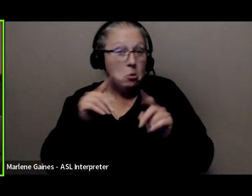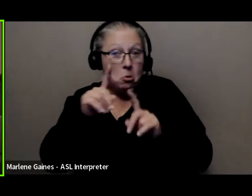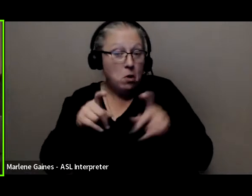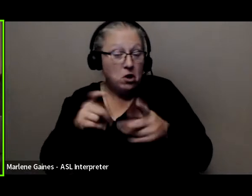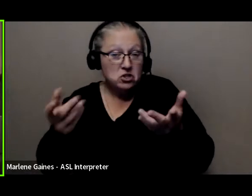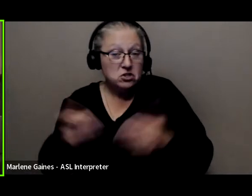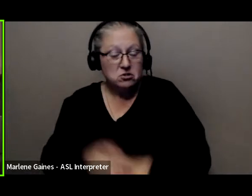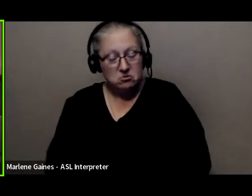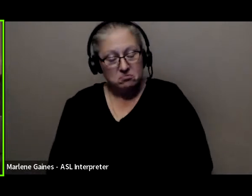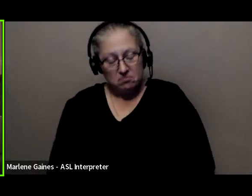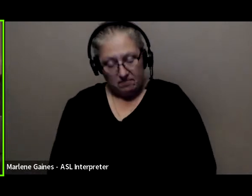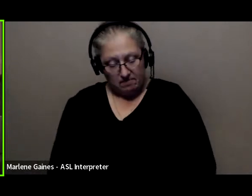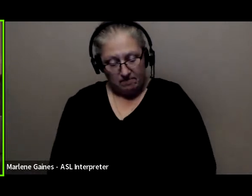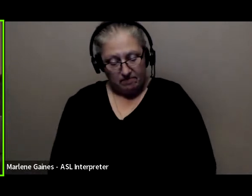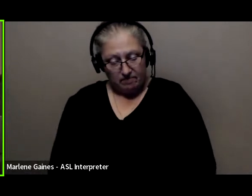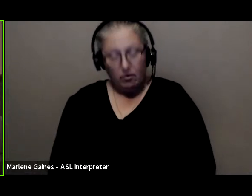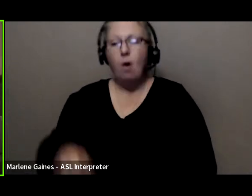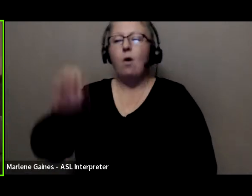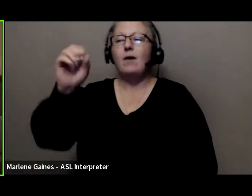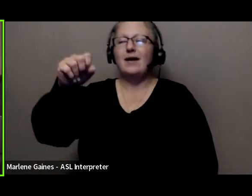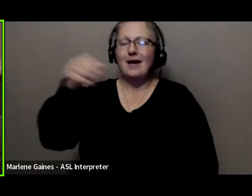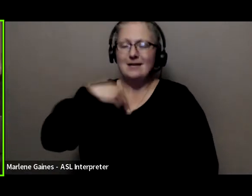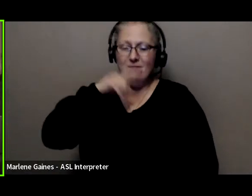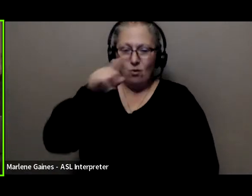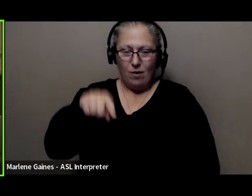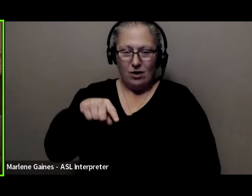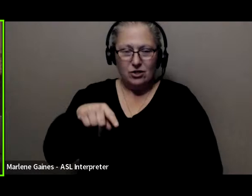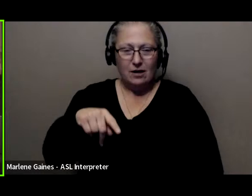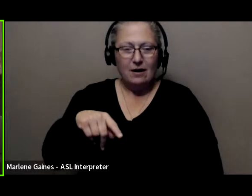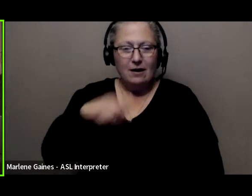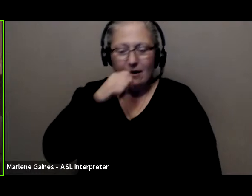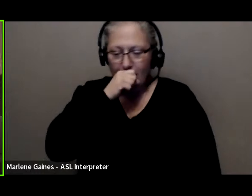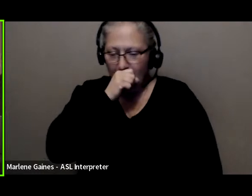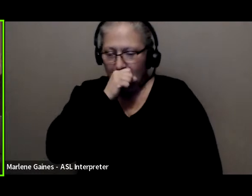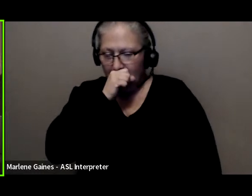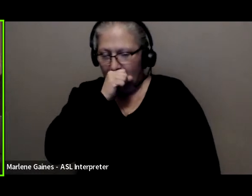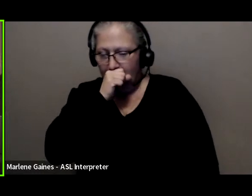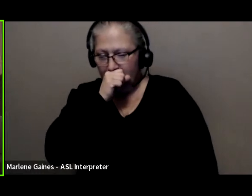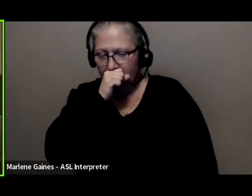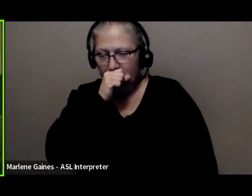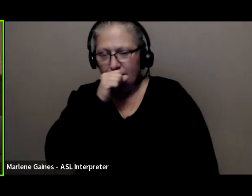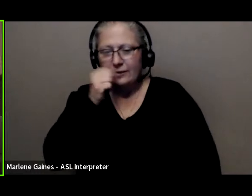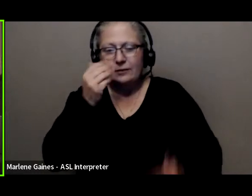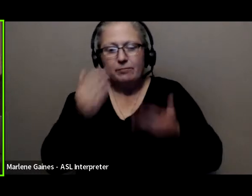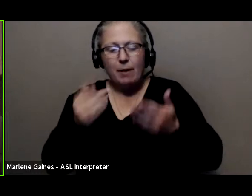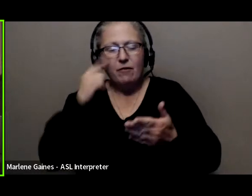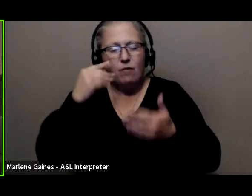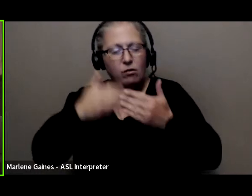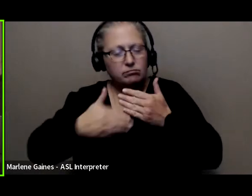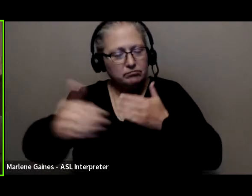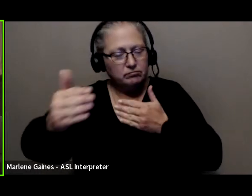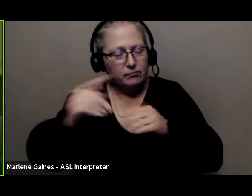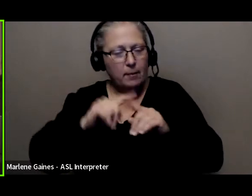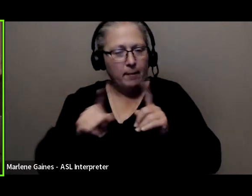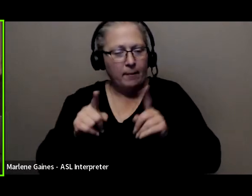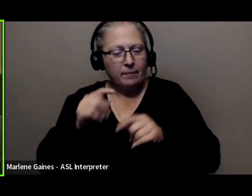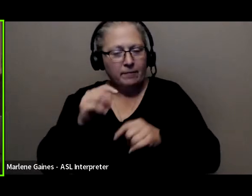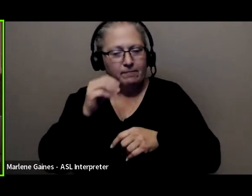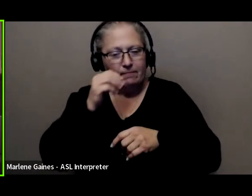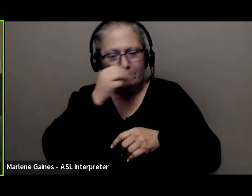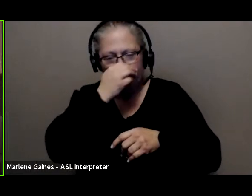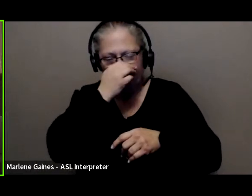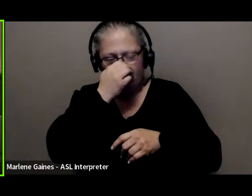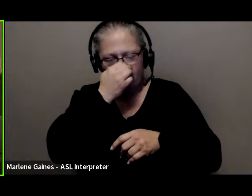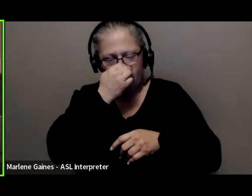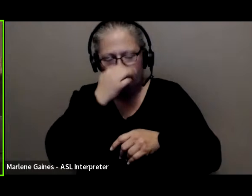questions. Oh, actually, I do have a question. Maybe this is for going forward, but